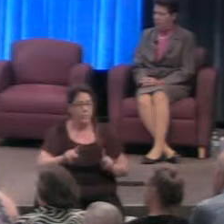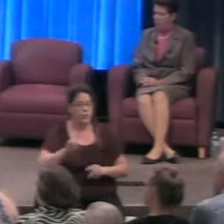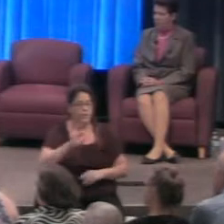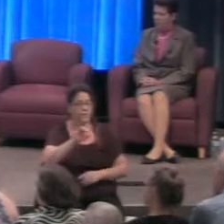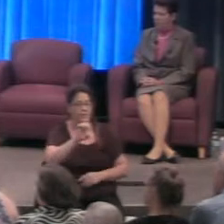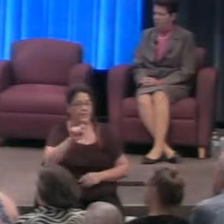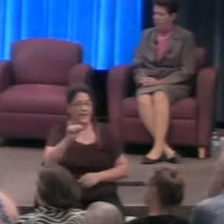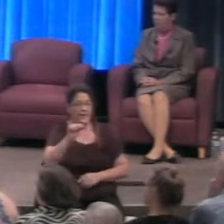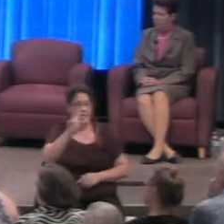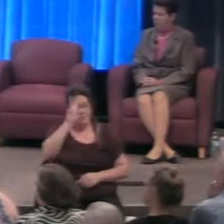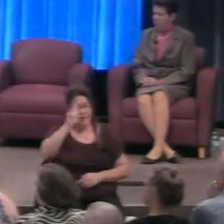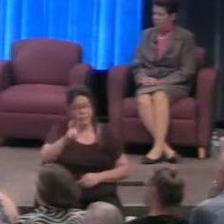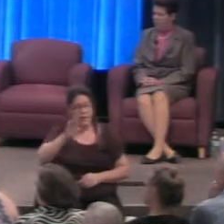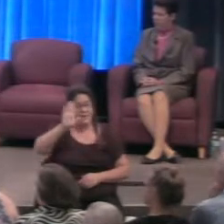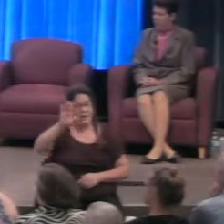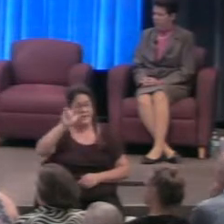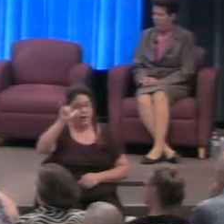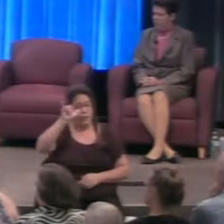vice president's aircraft.